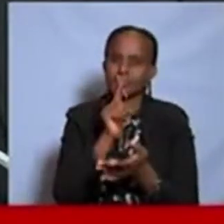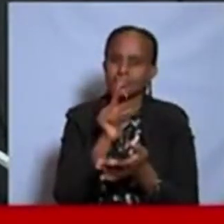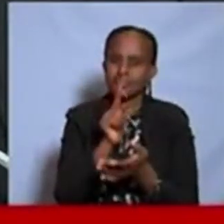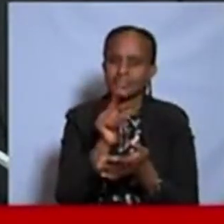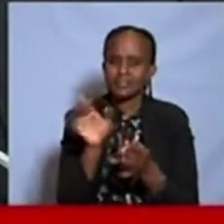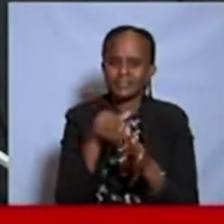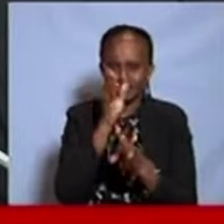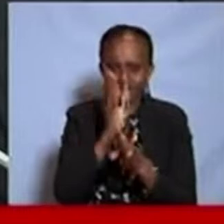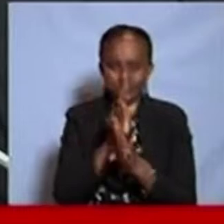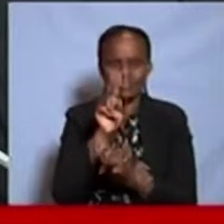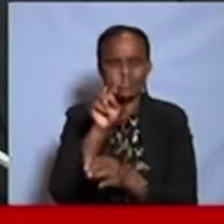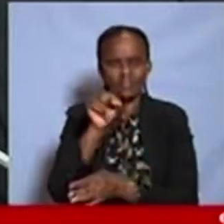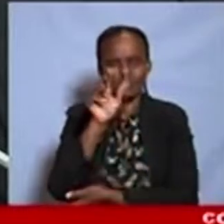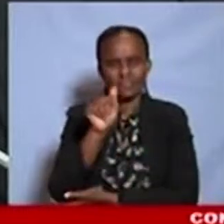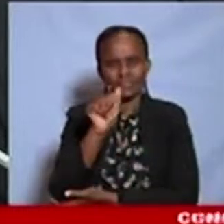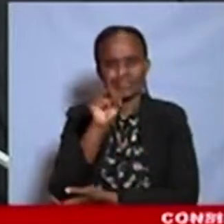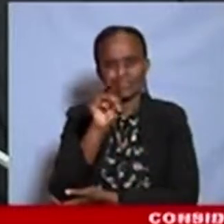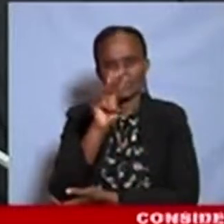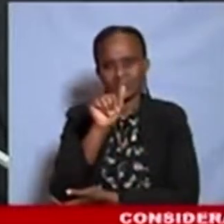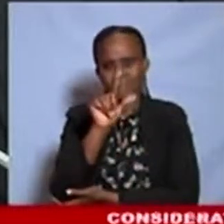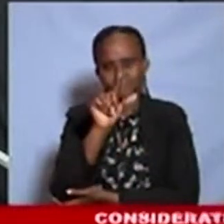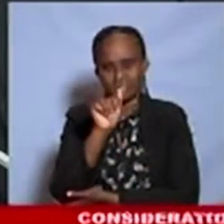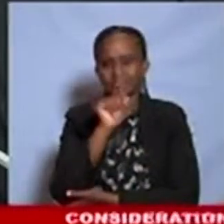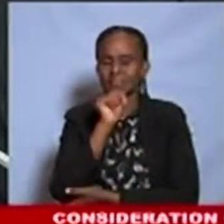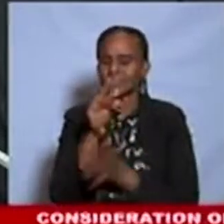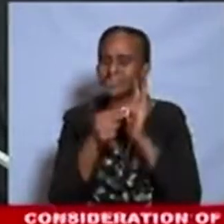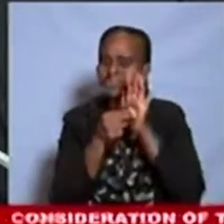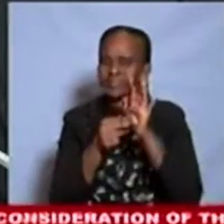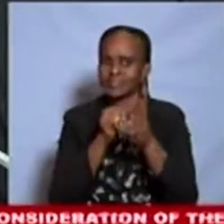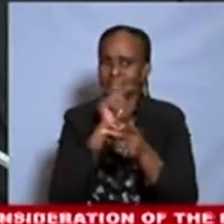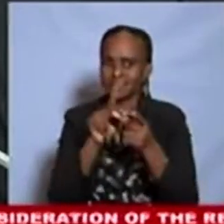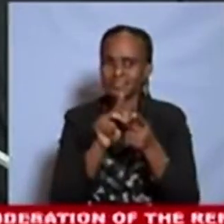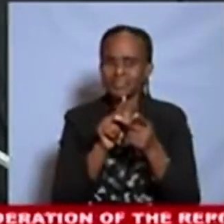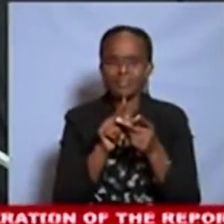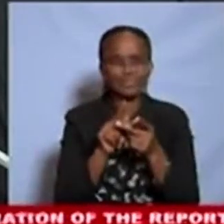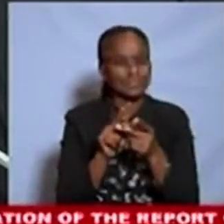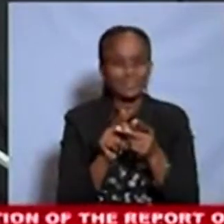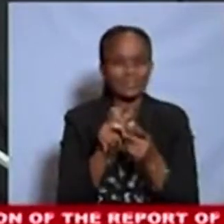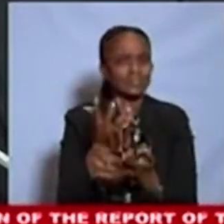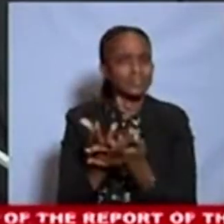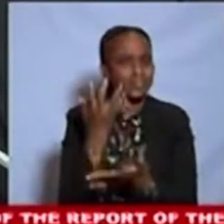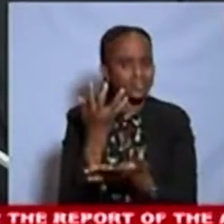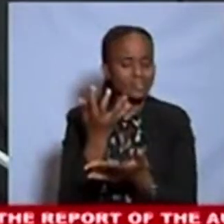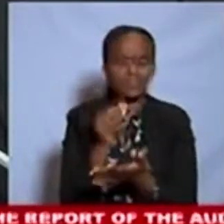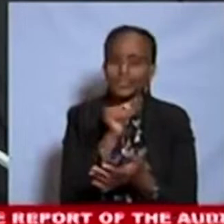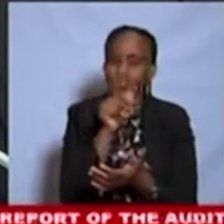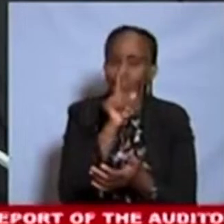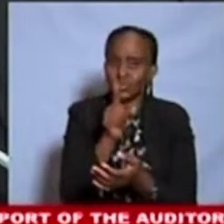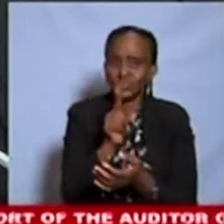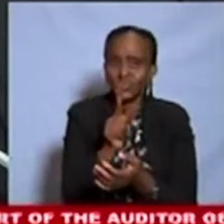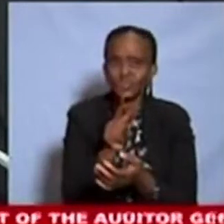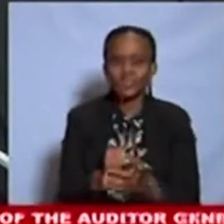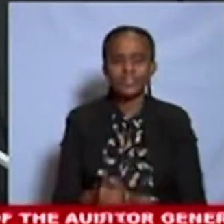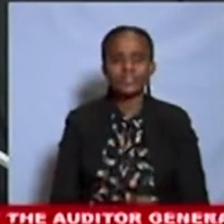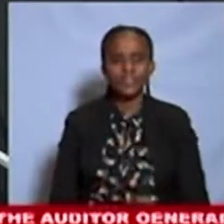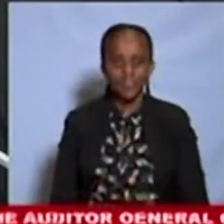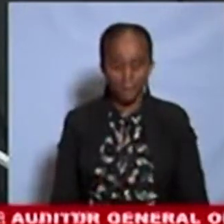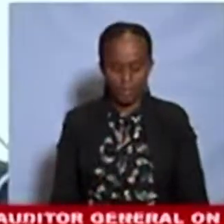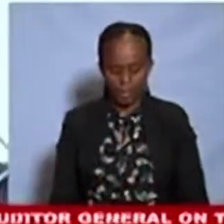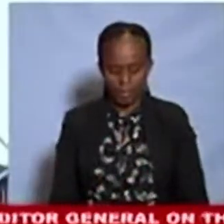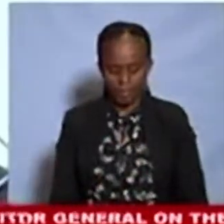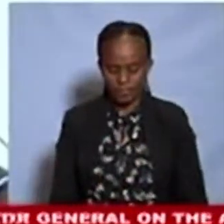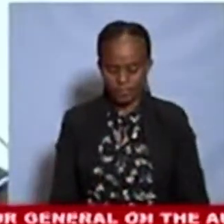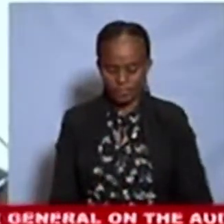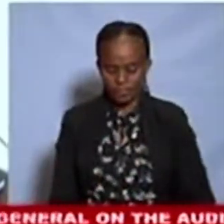regarding the Namwara situation. It's not as portrayed that it's a rich council. It isn't. Maybe we need. But you're